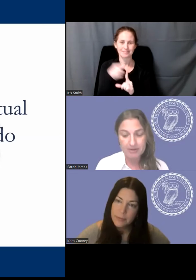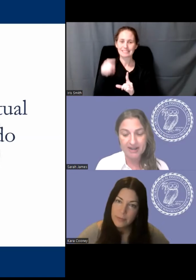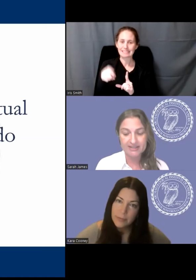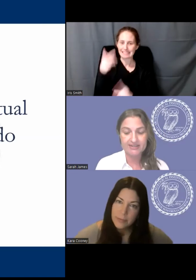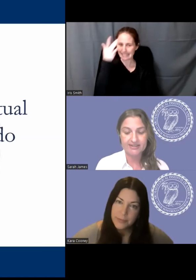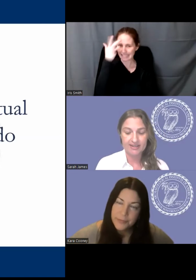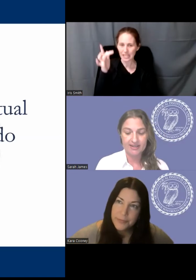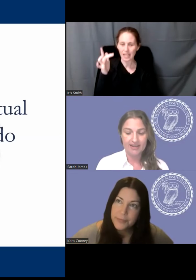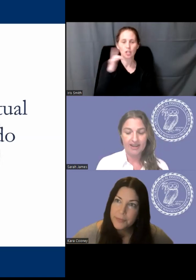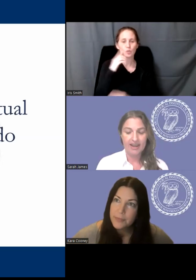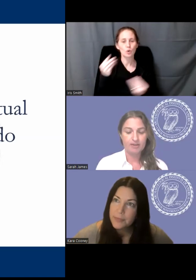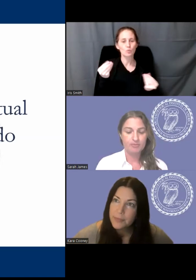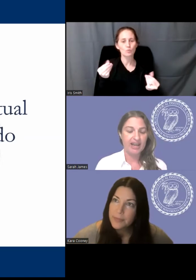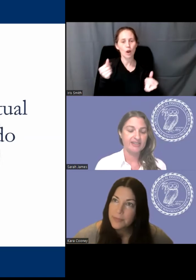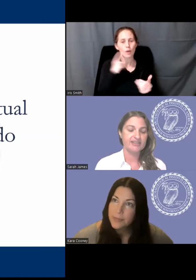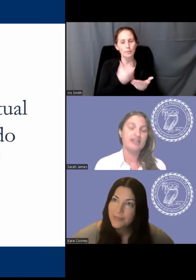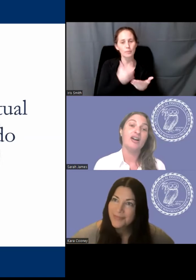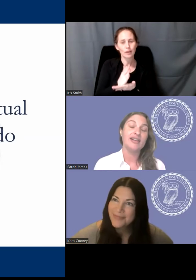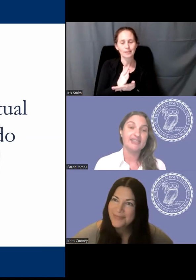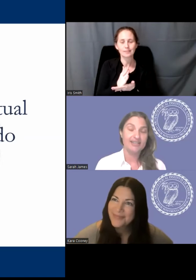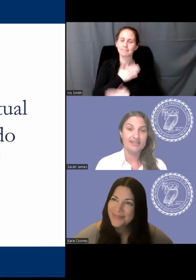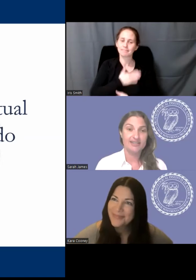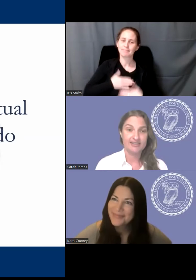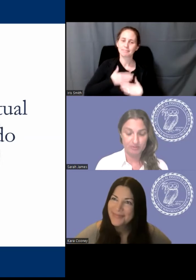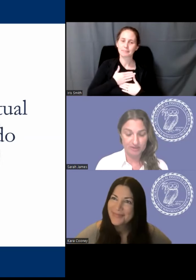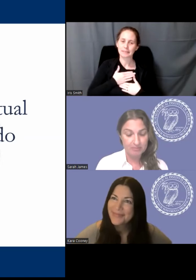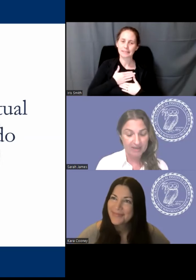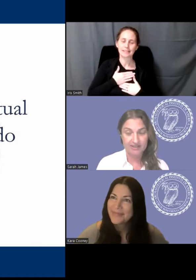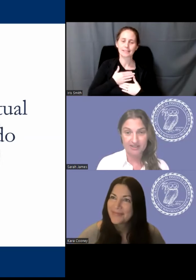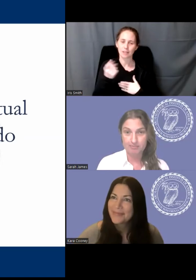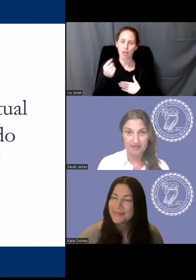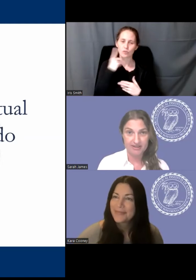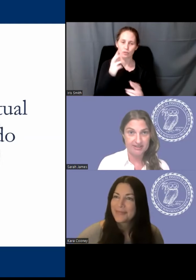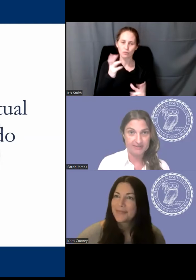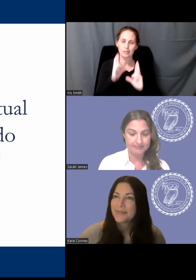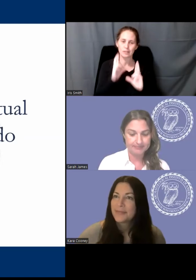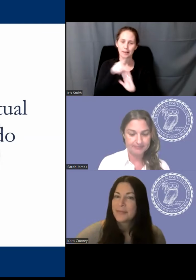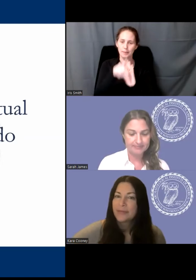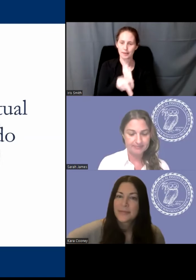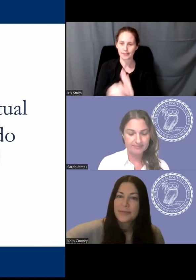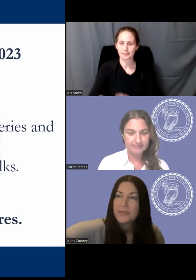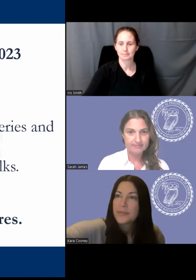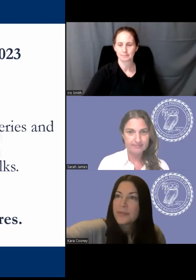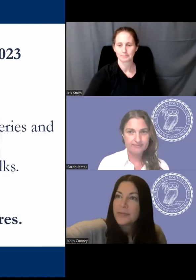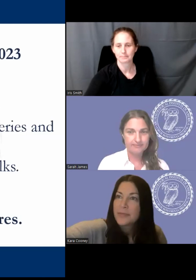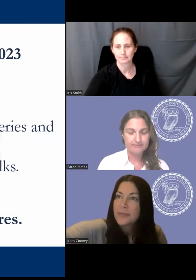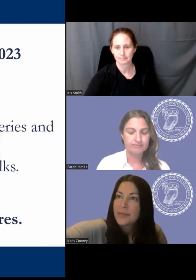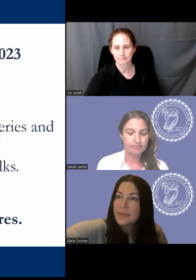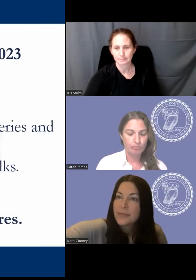property rights, and we ask that all attendees respect this policy.